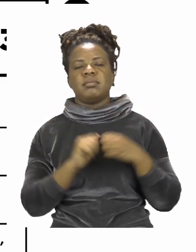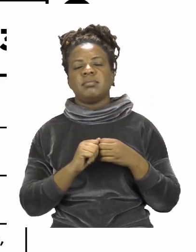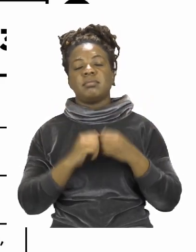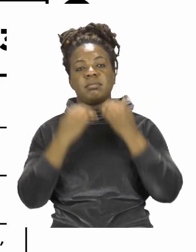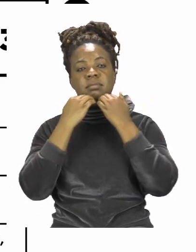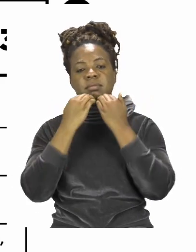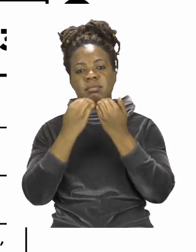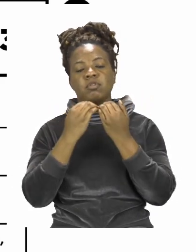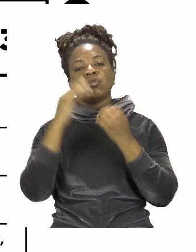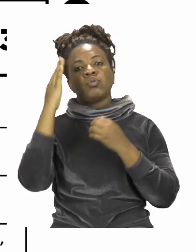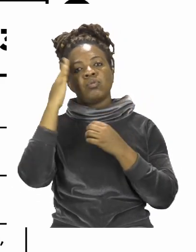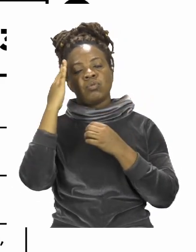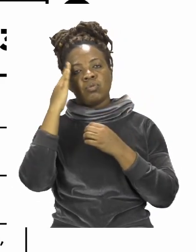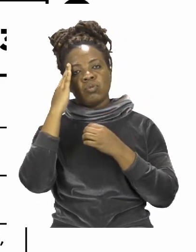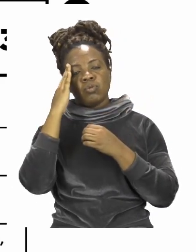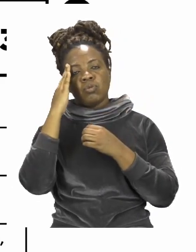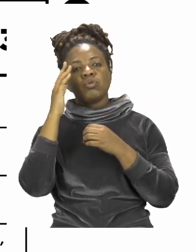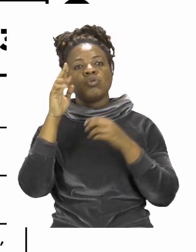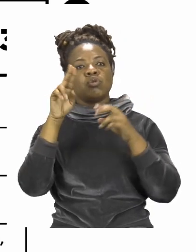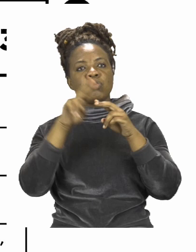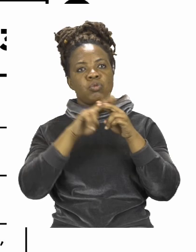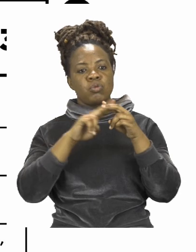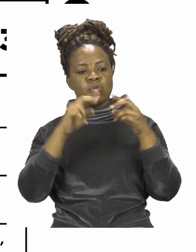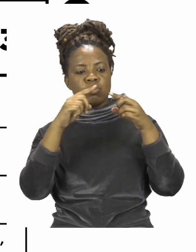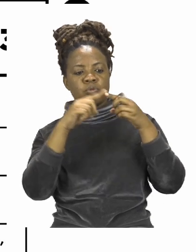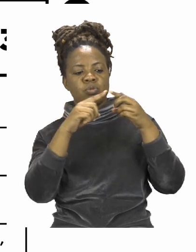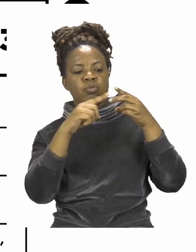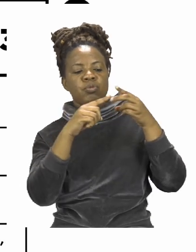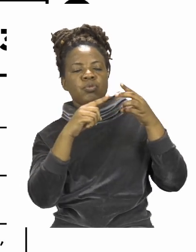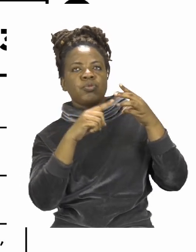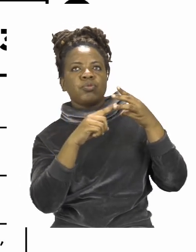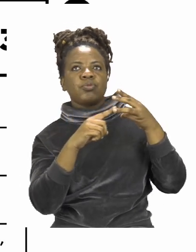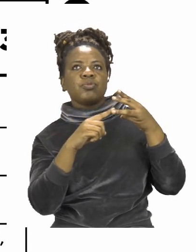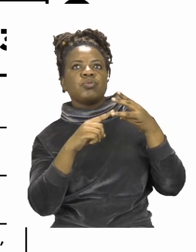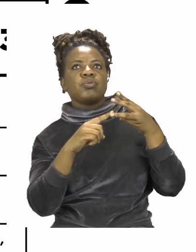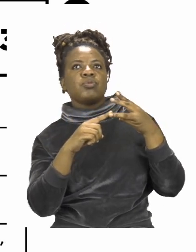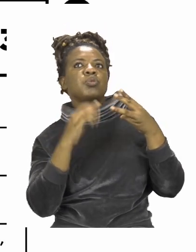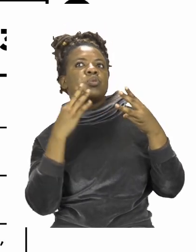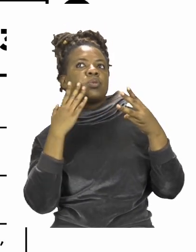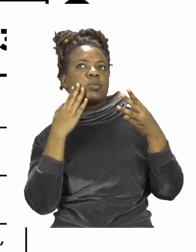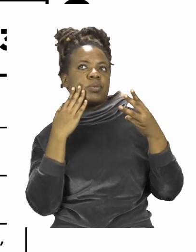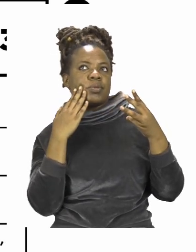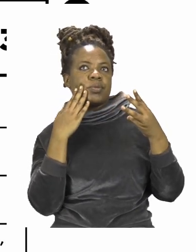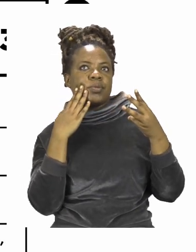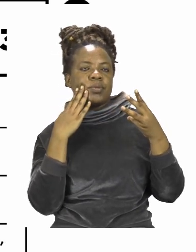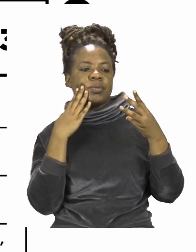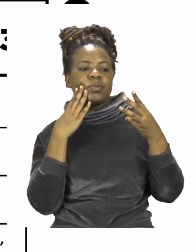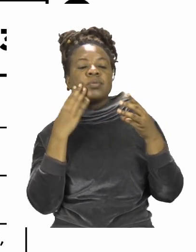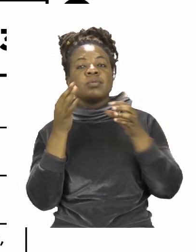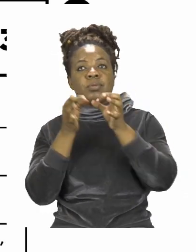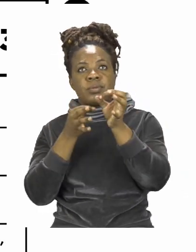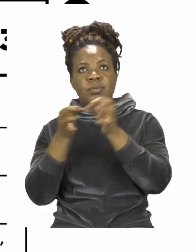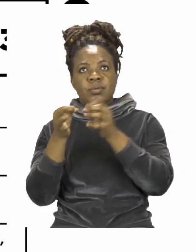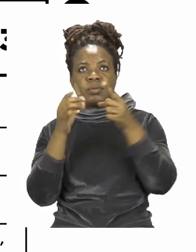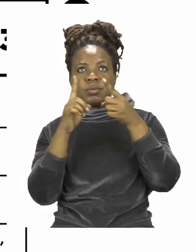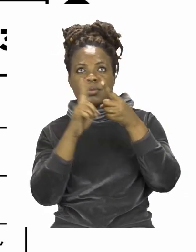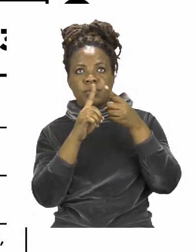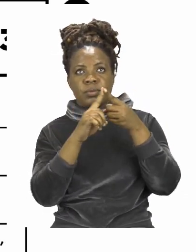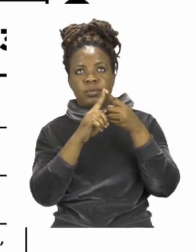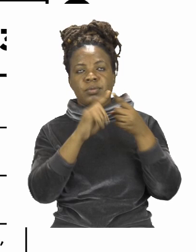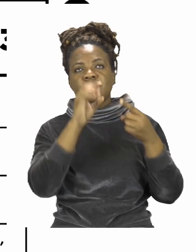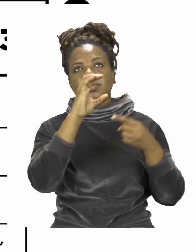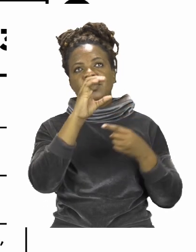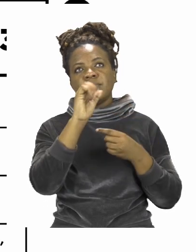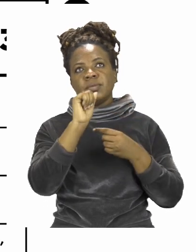the words. So, we're going to explain what each word will mean. When you use the word can, you're